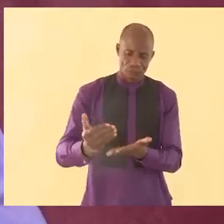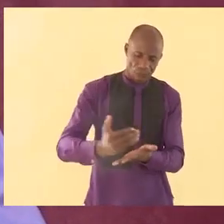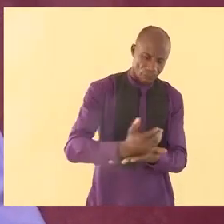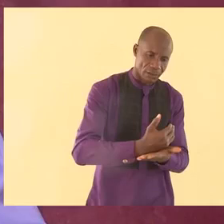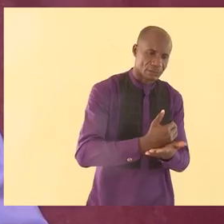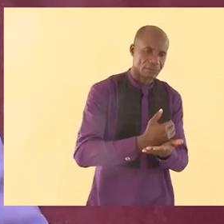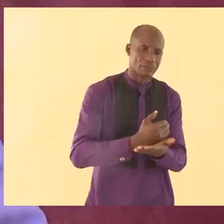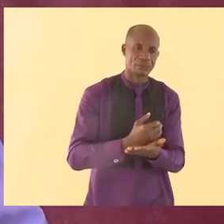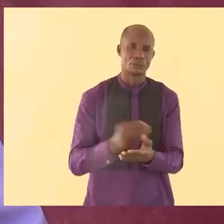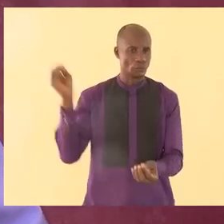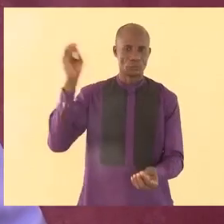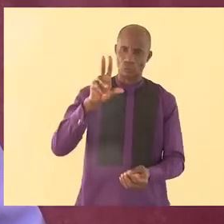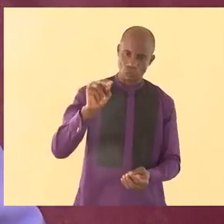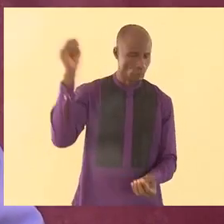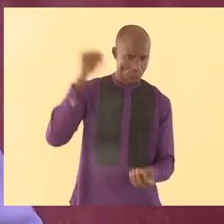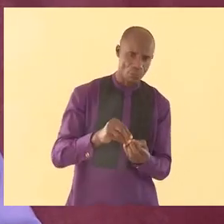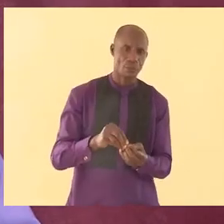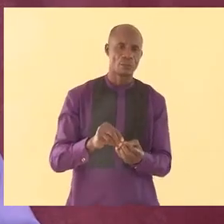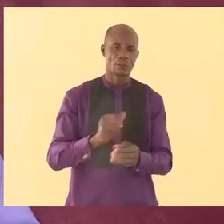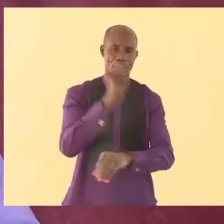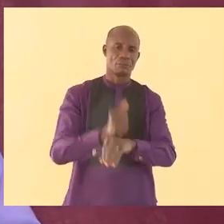"Collect no more than is appointed you."